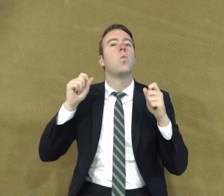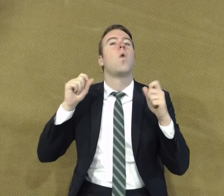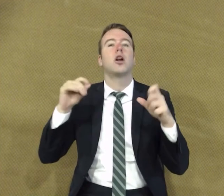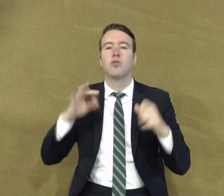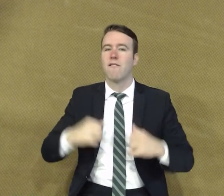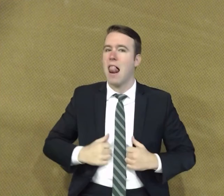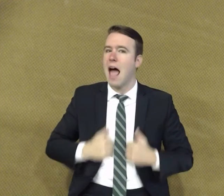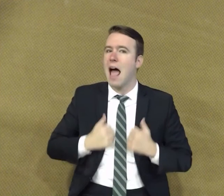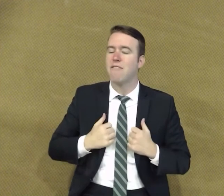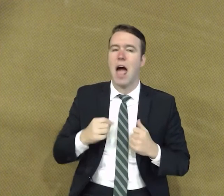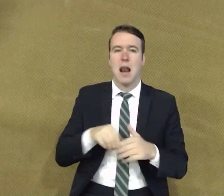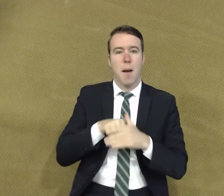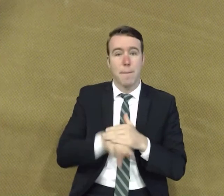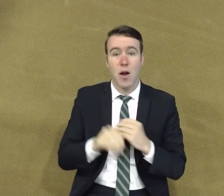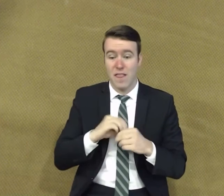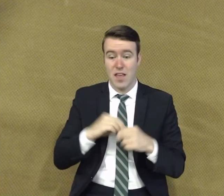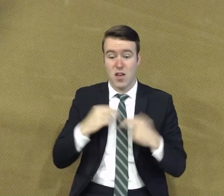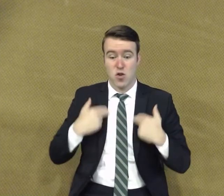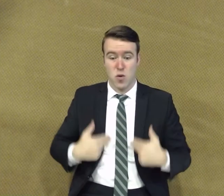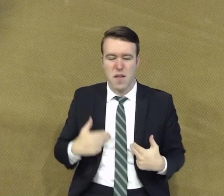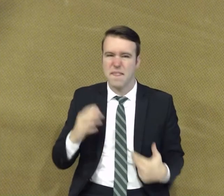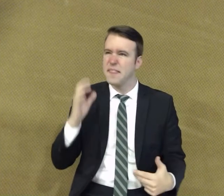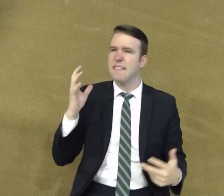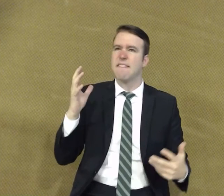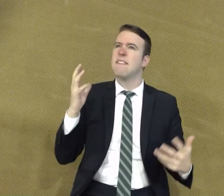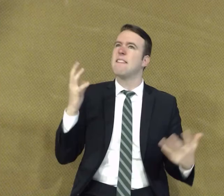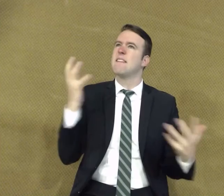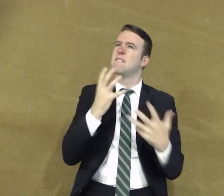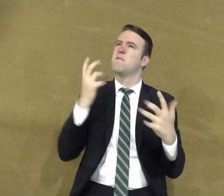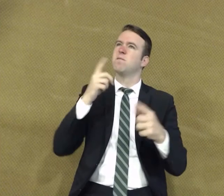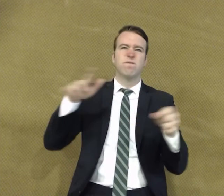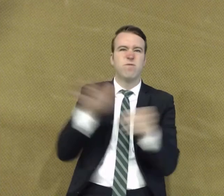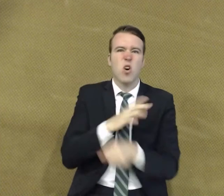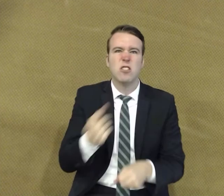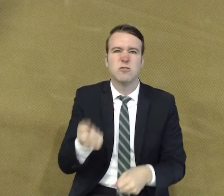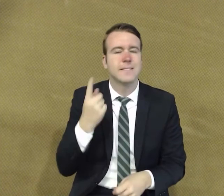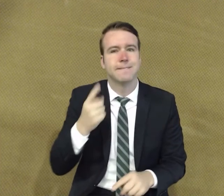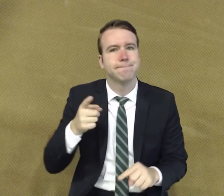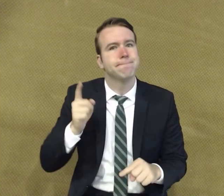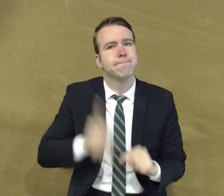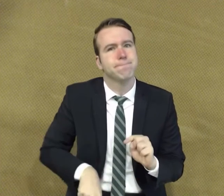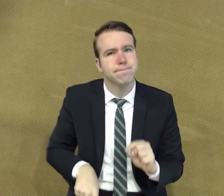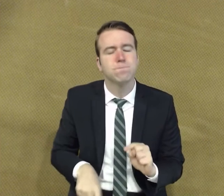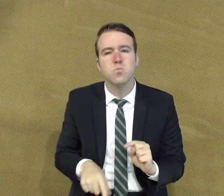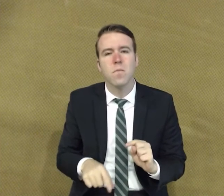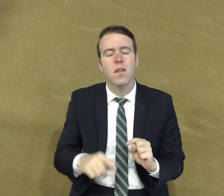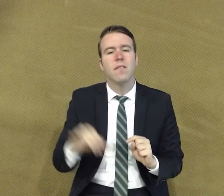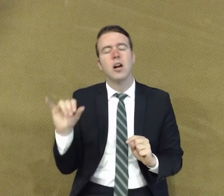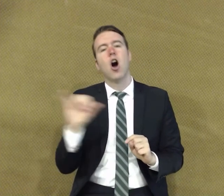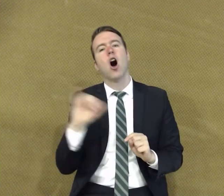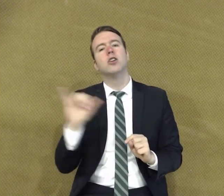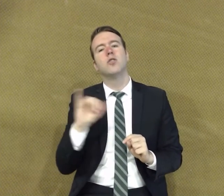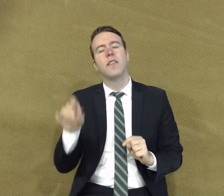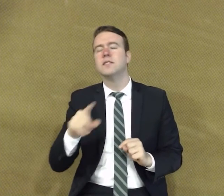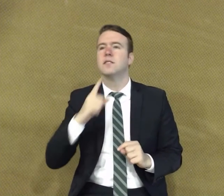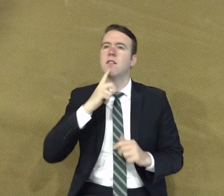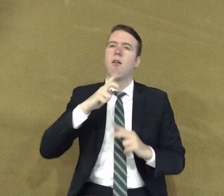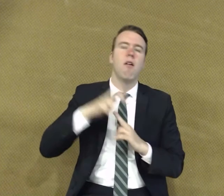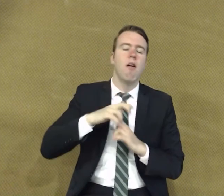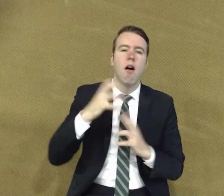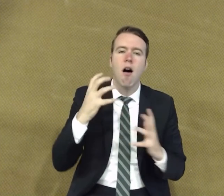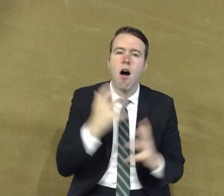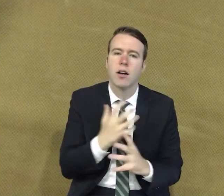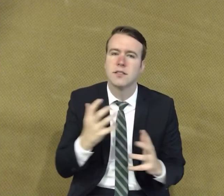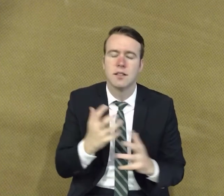of life in a human being, the mystery of it all, is also always an awesome thing,